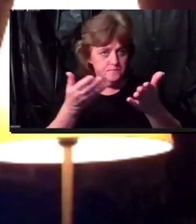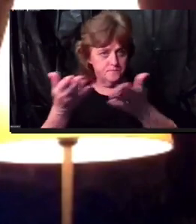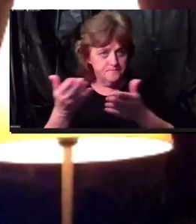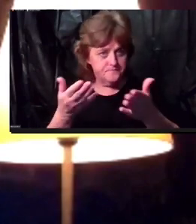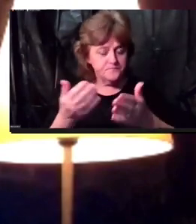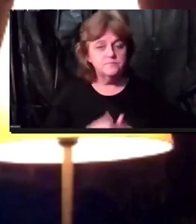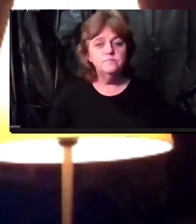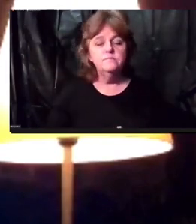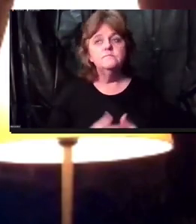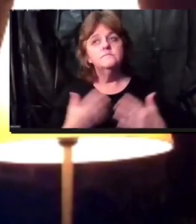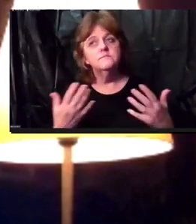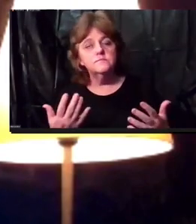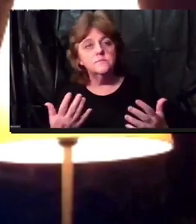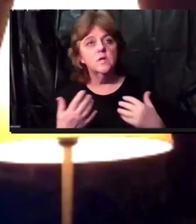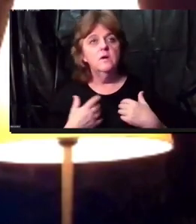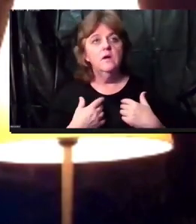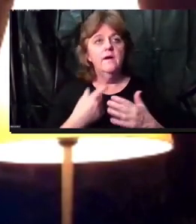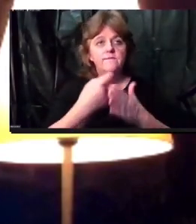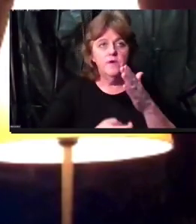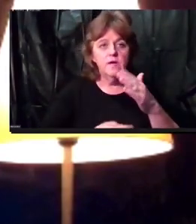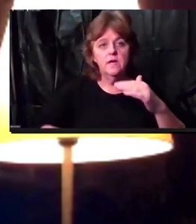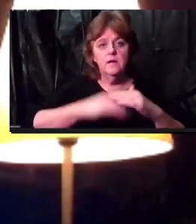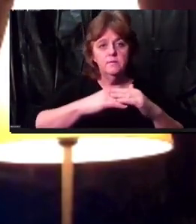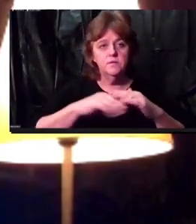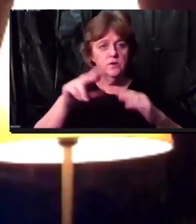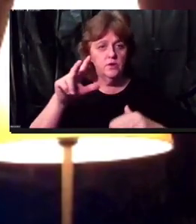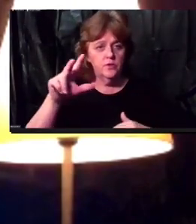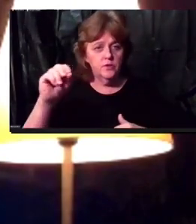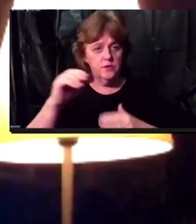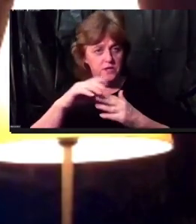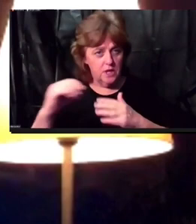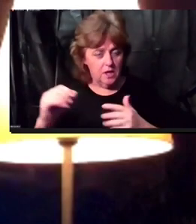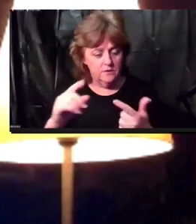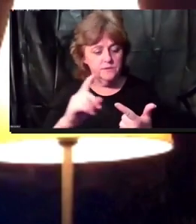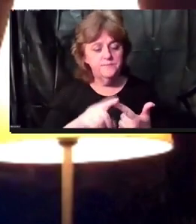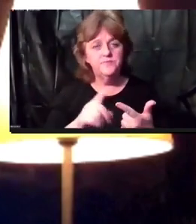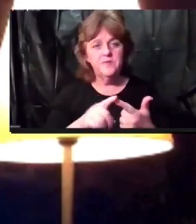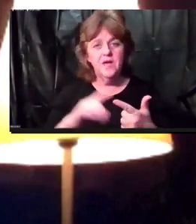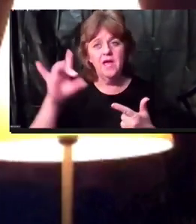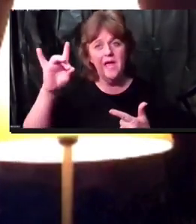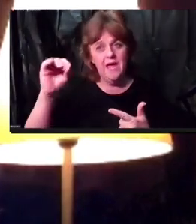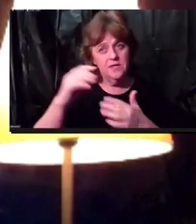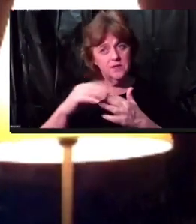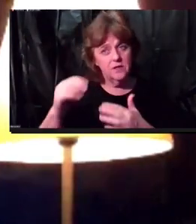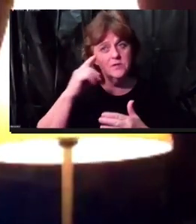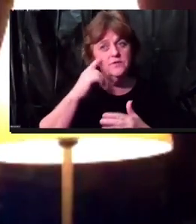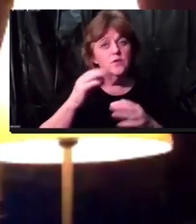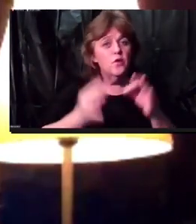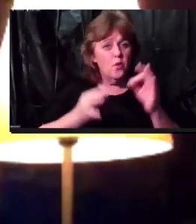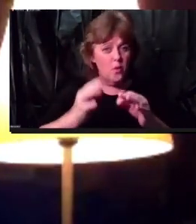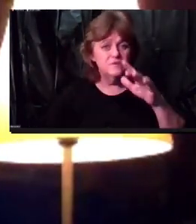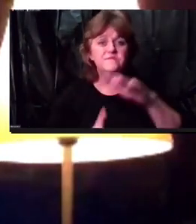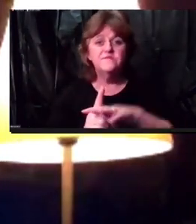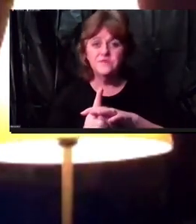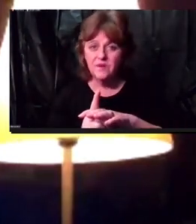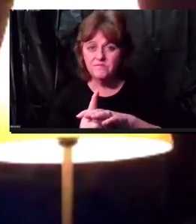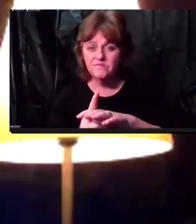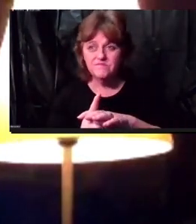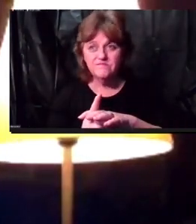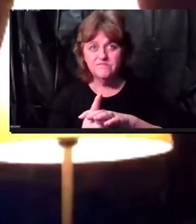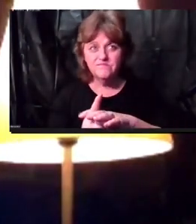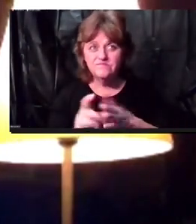provided. So we'll have fines of up to $30 and then $80 court costs. That ain't chump